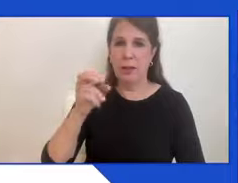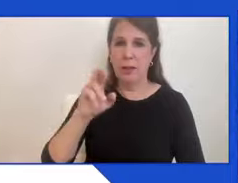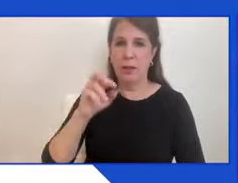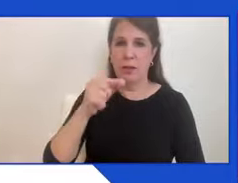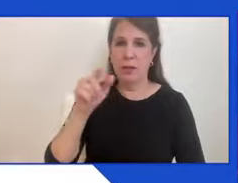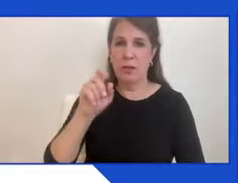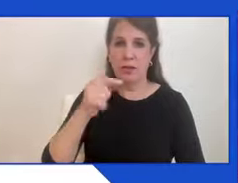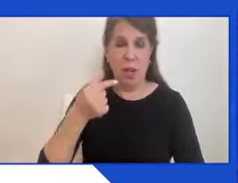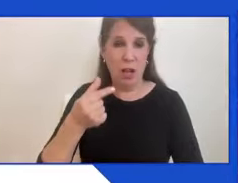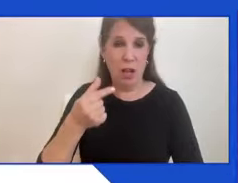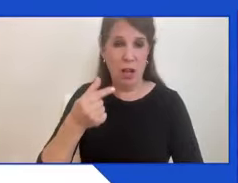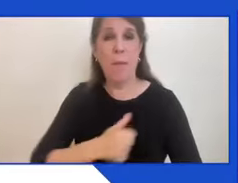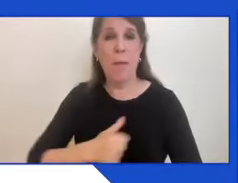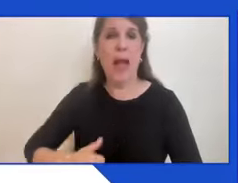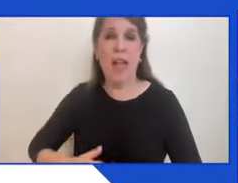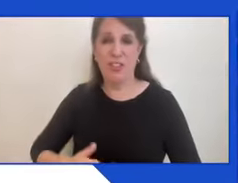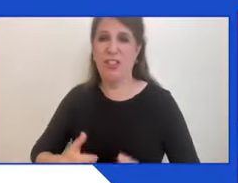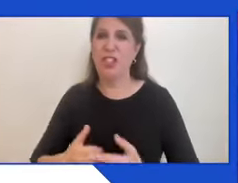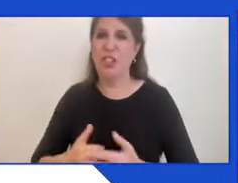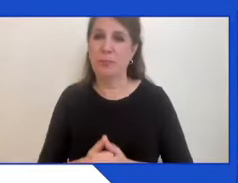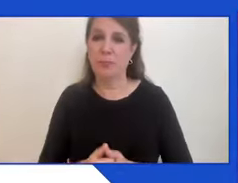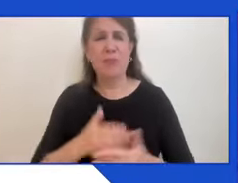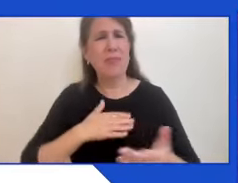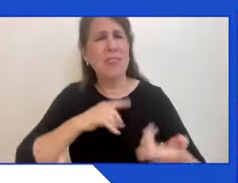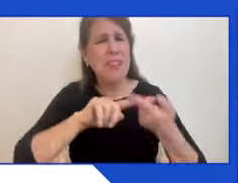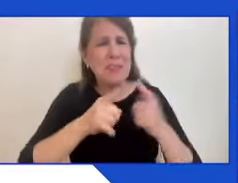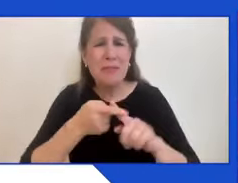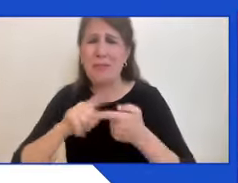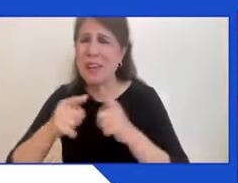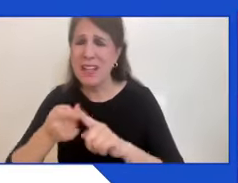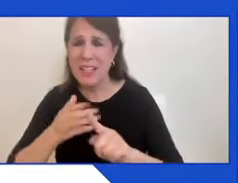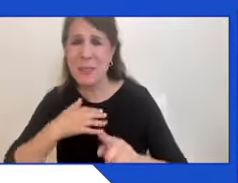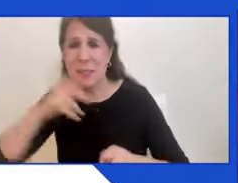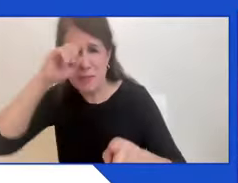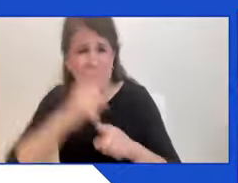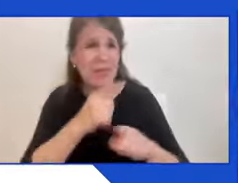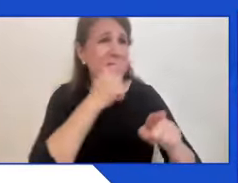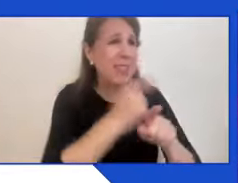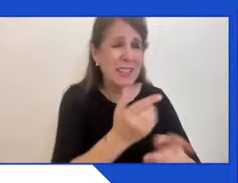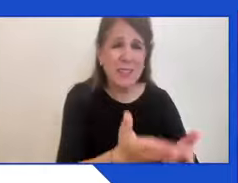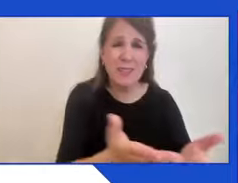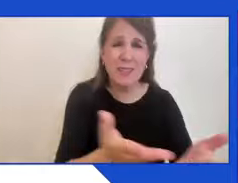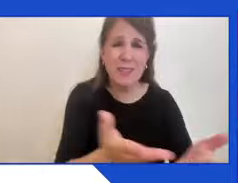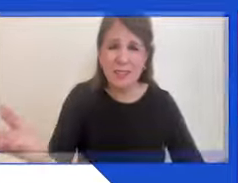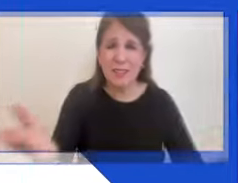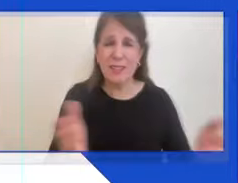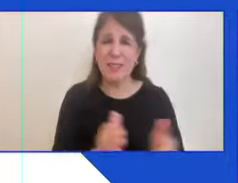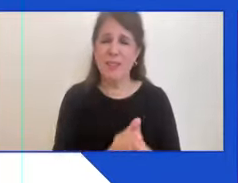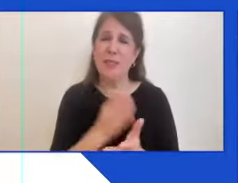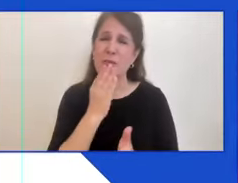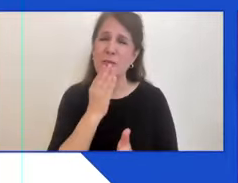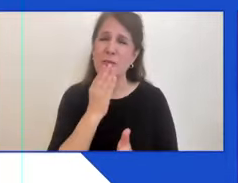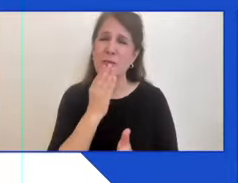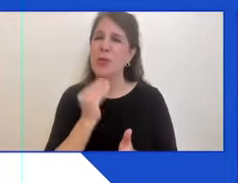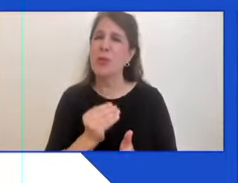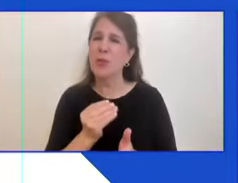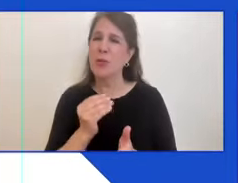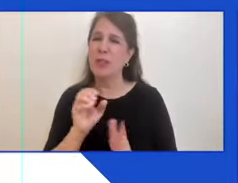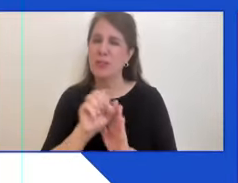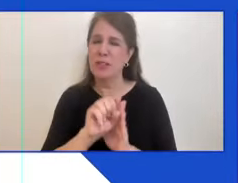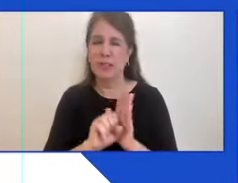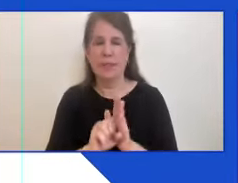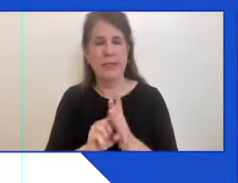My friends, my brothers and sisters, the Jewish state is under